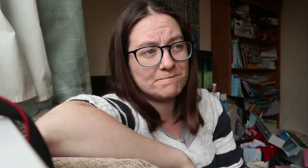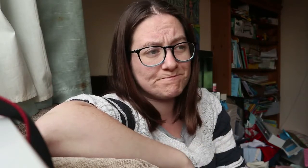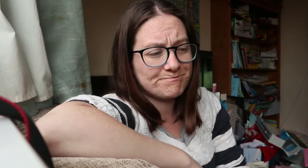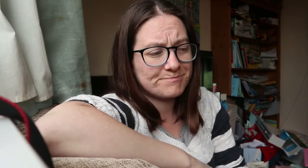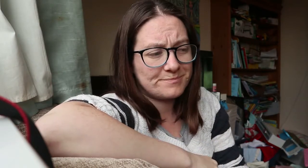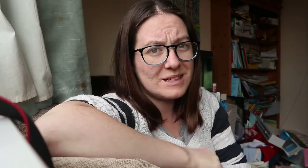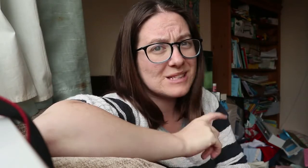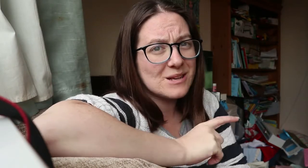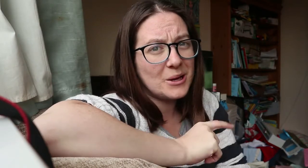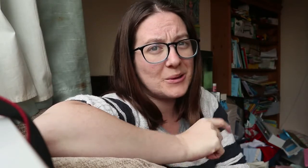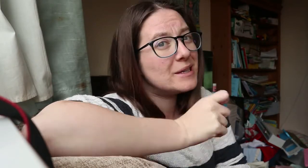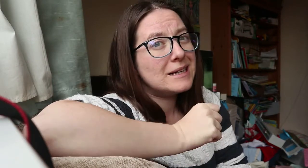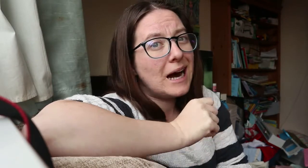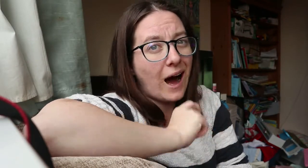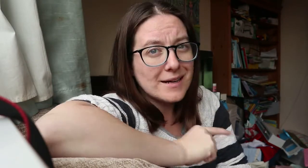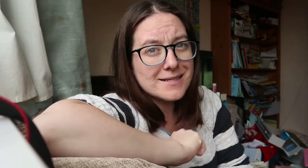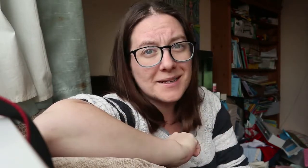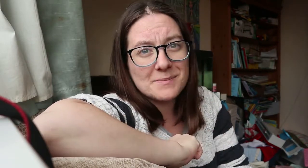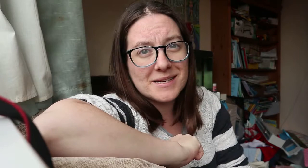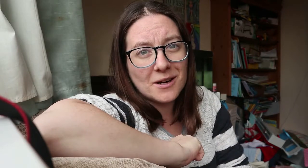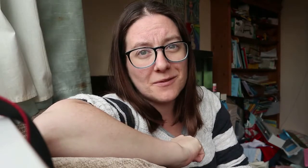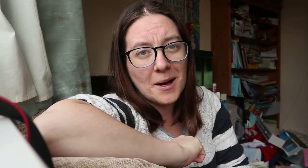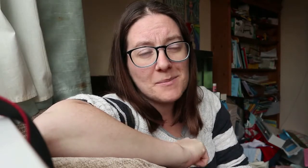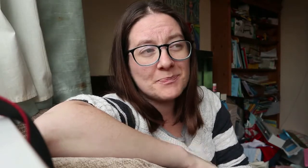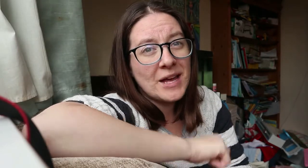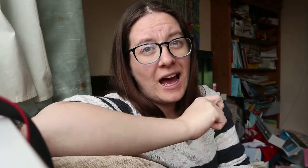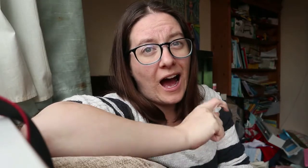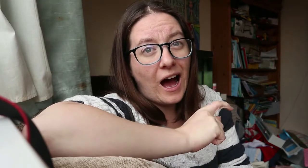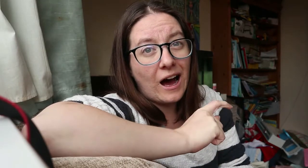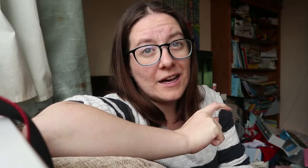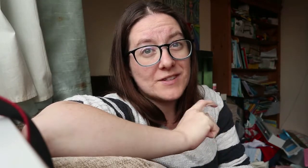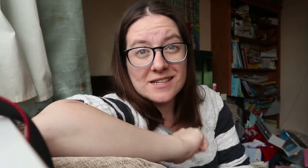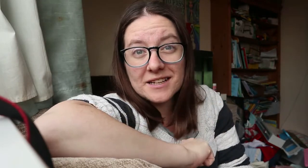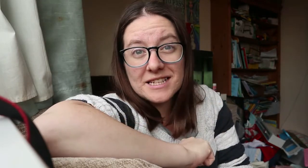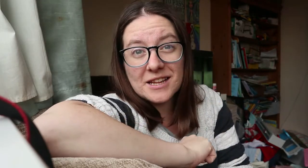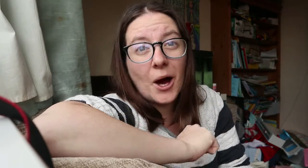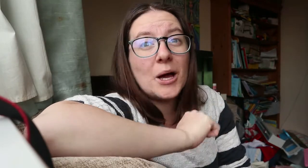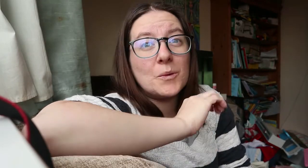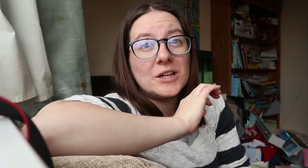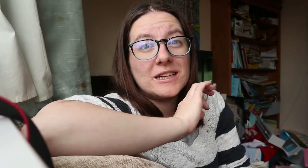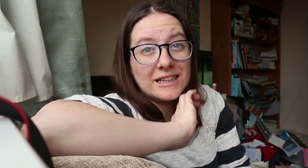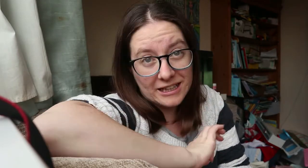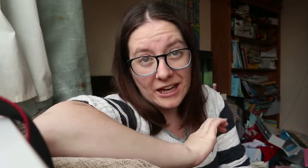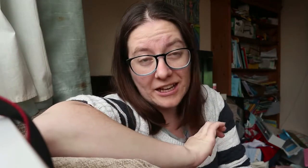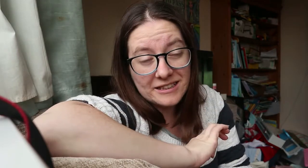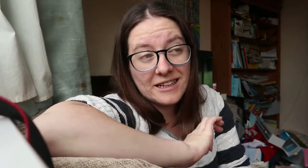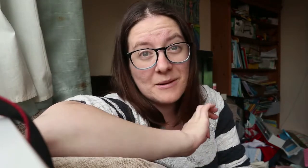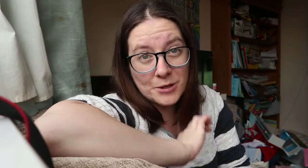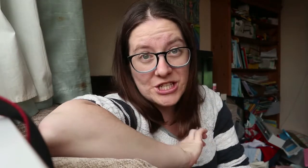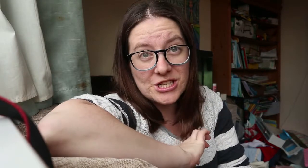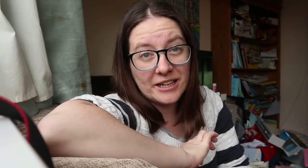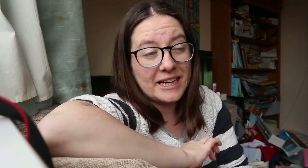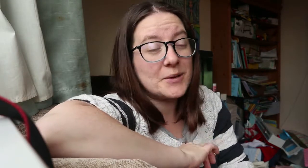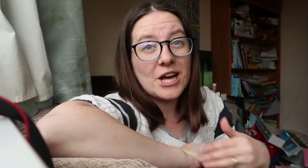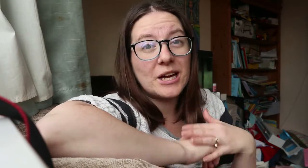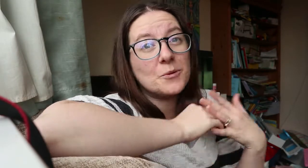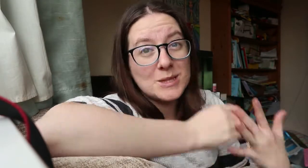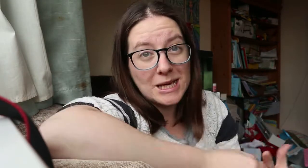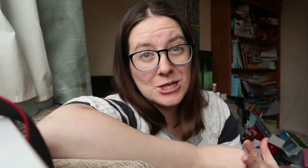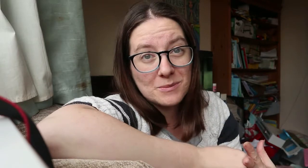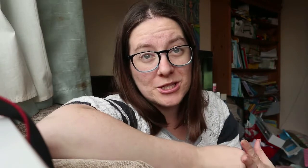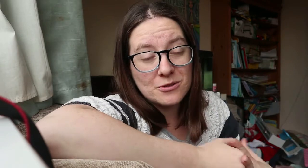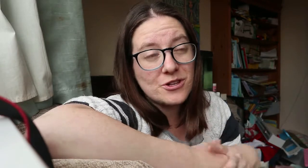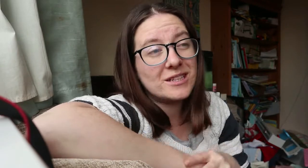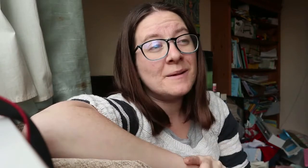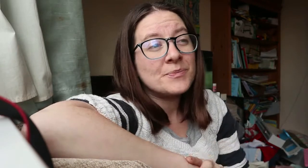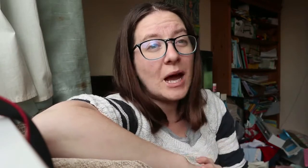option. So, I signed myself up. I've decided that I will learn British Sign Language and I will